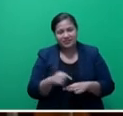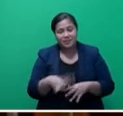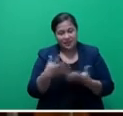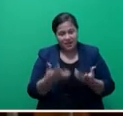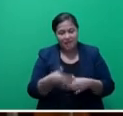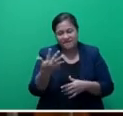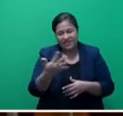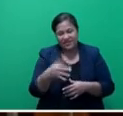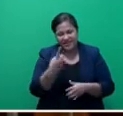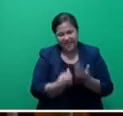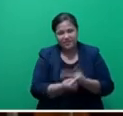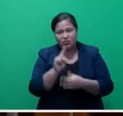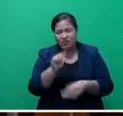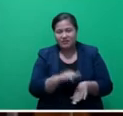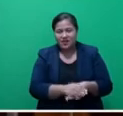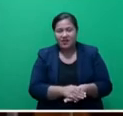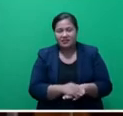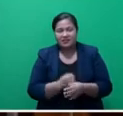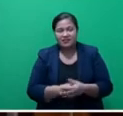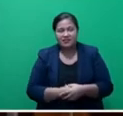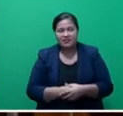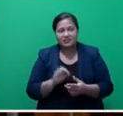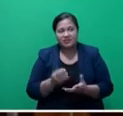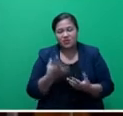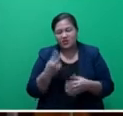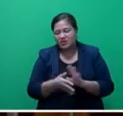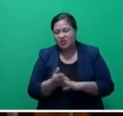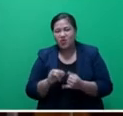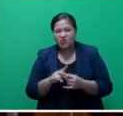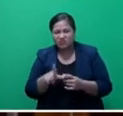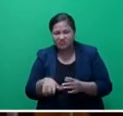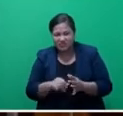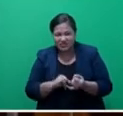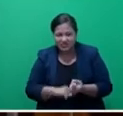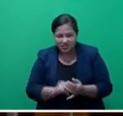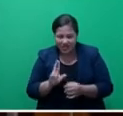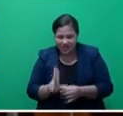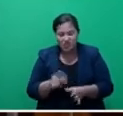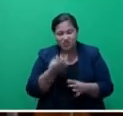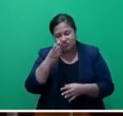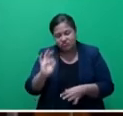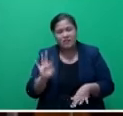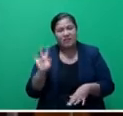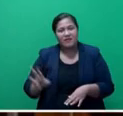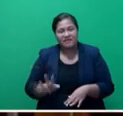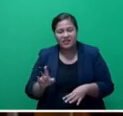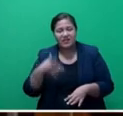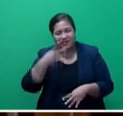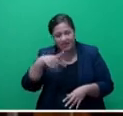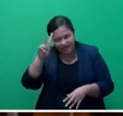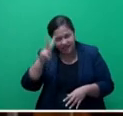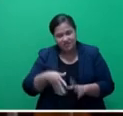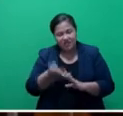1 month. And the routes which are serviced are Lower Southern Lao, Rotuma, Lomaiviti, Northern Lao, Kandavu, Upper Southern Lao,